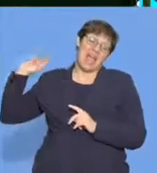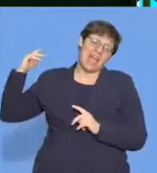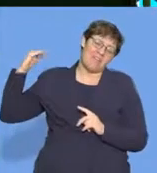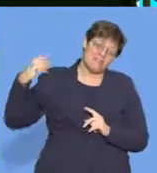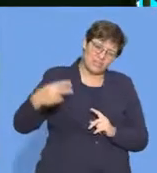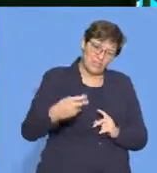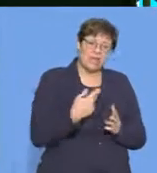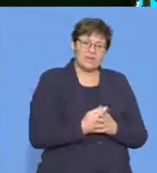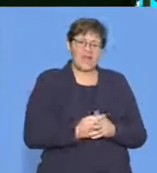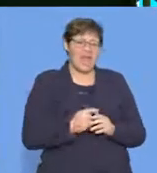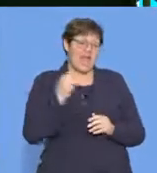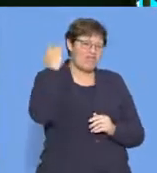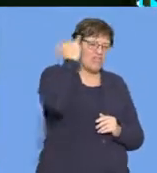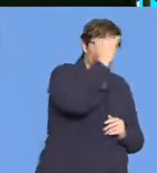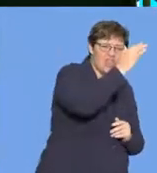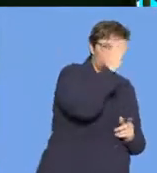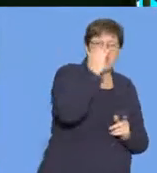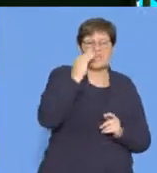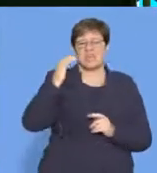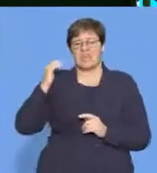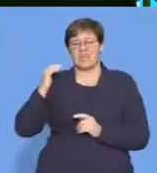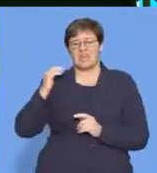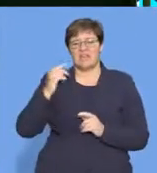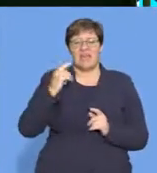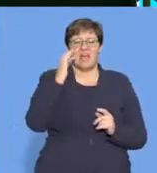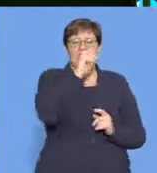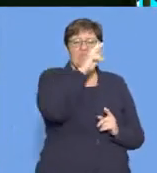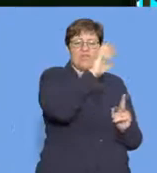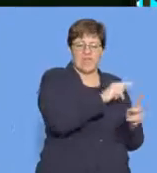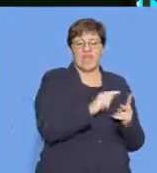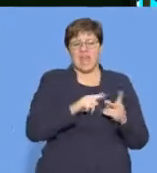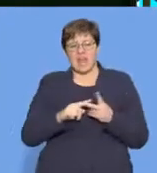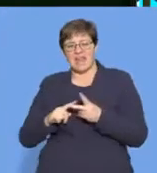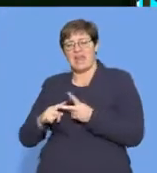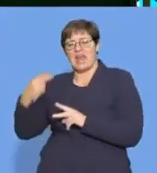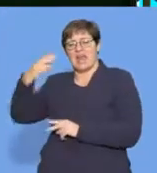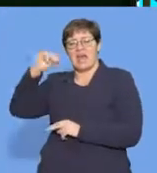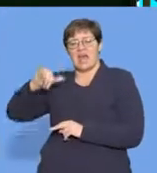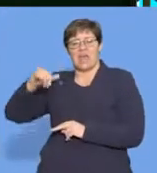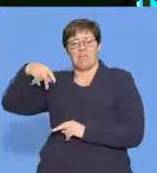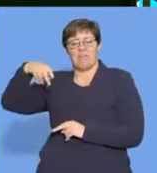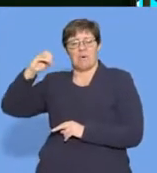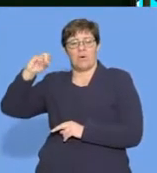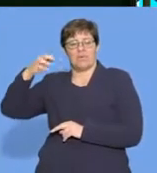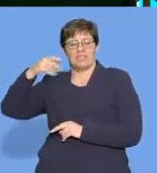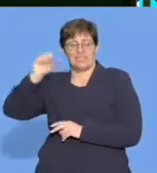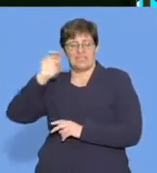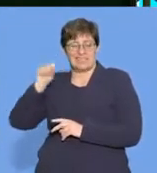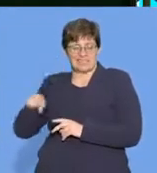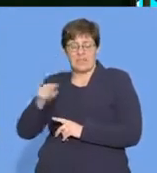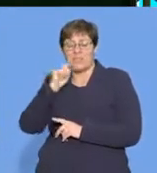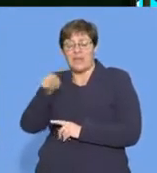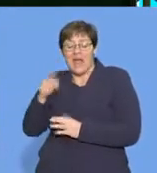and a hypothesis. And the out of Africa hypothesis then has quite a bit of evidence, and each